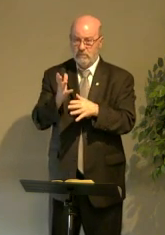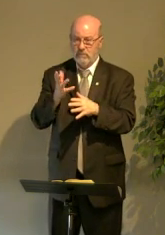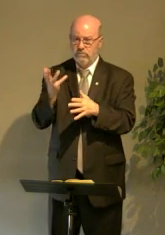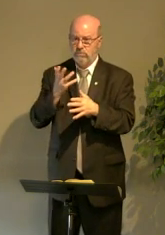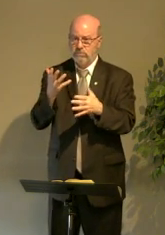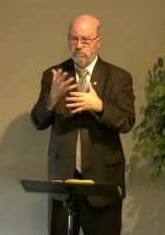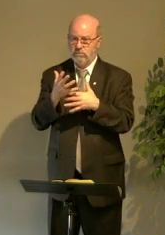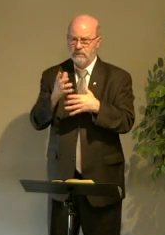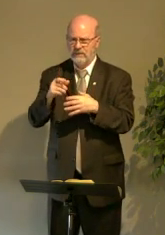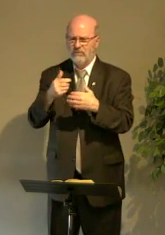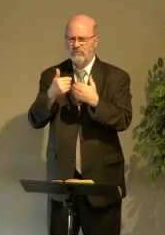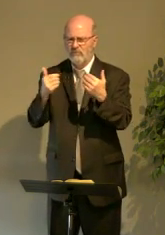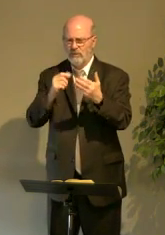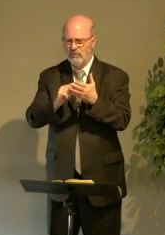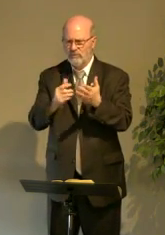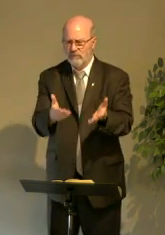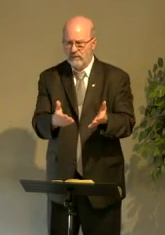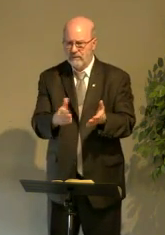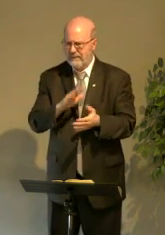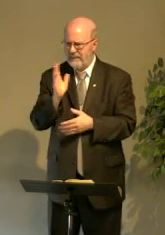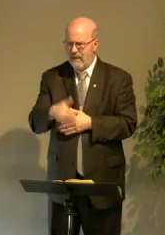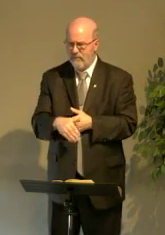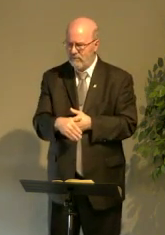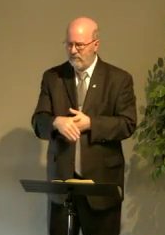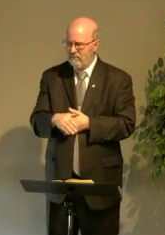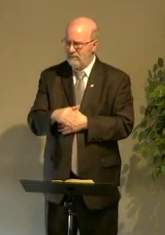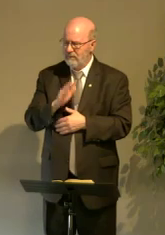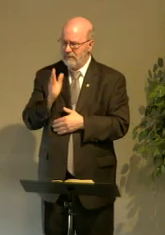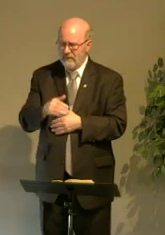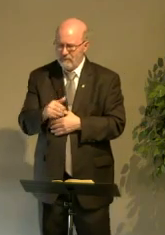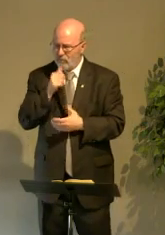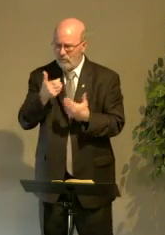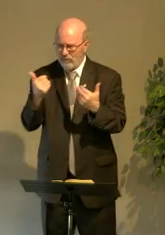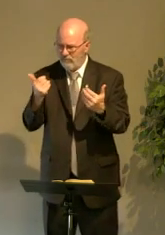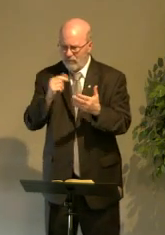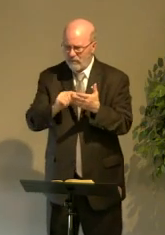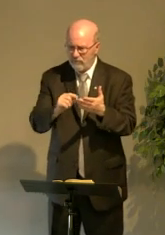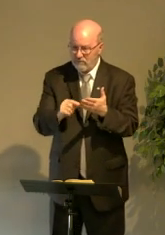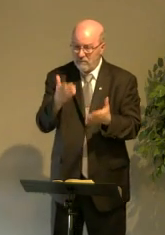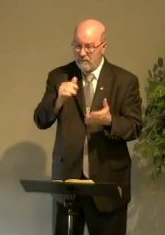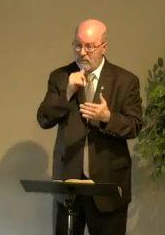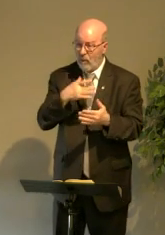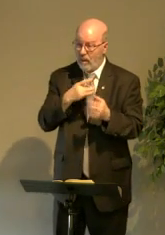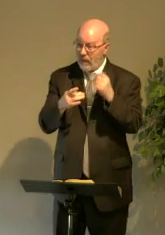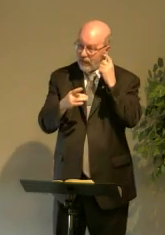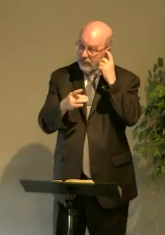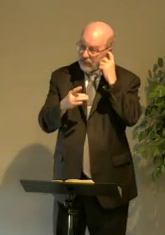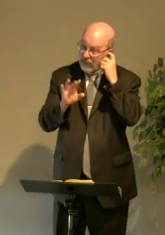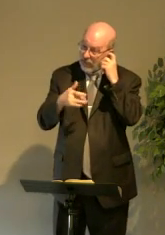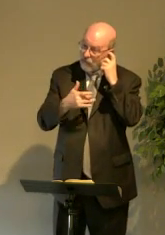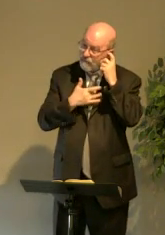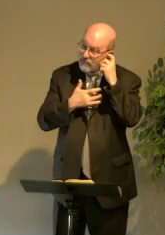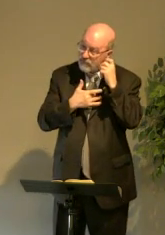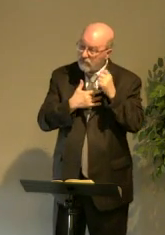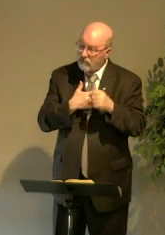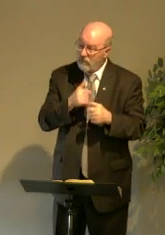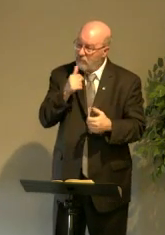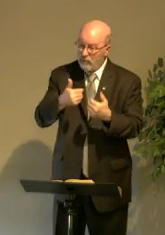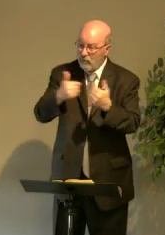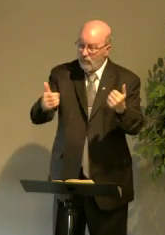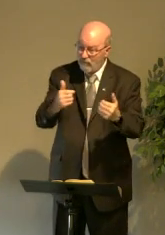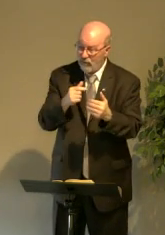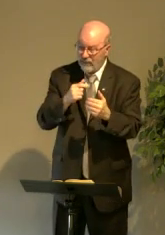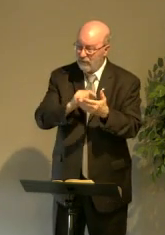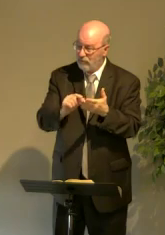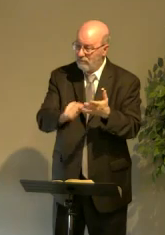right? We need to avoid the scripture here. Never. We don't want to avoid the scripture. We may not like how it makes us feel, but we don't avoid the